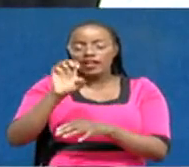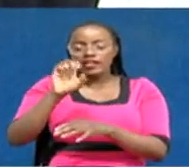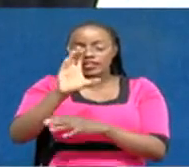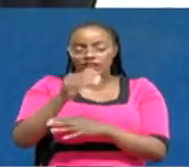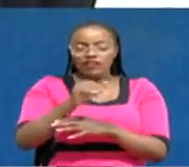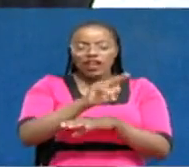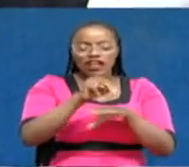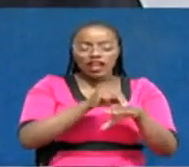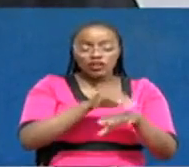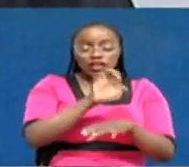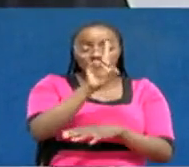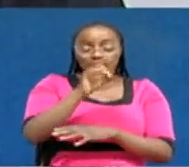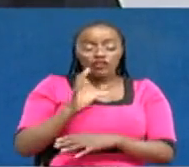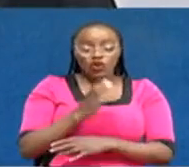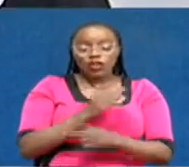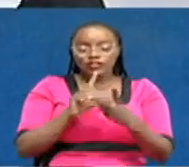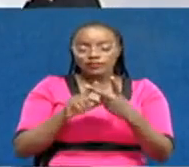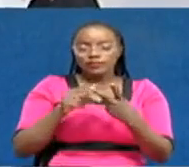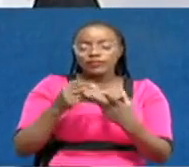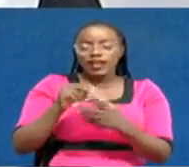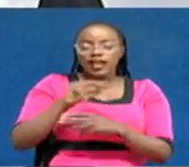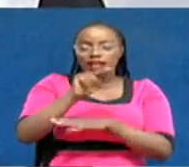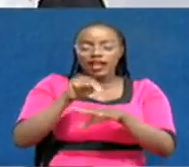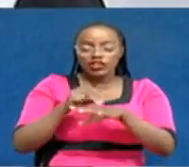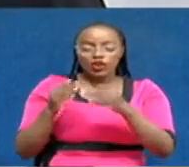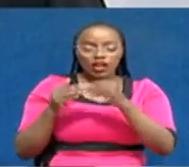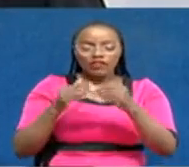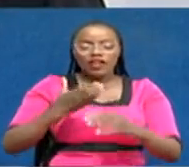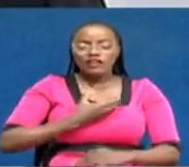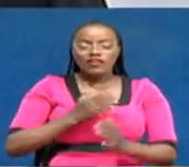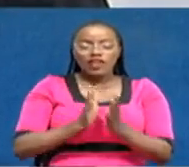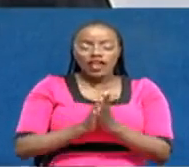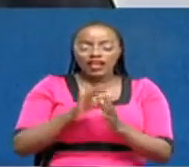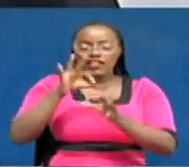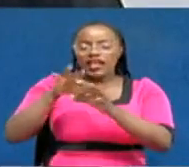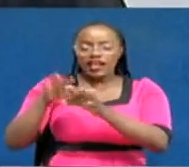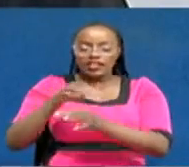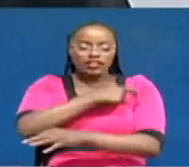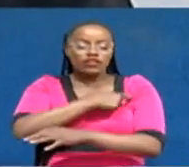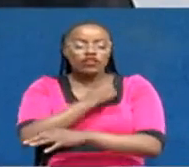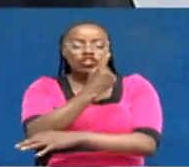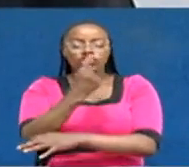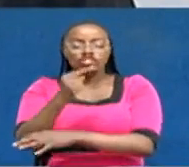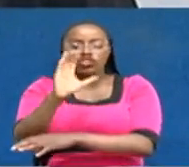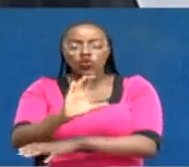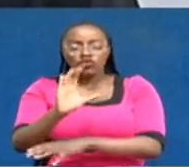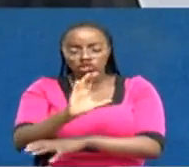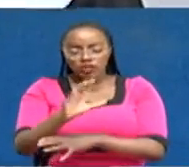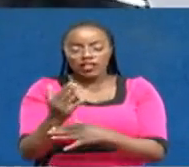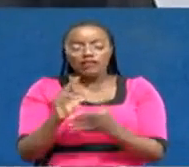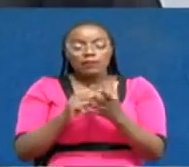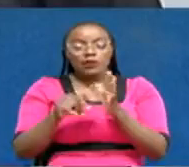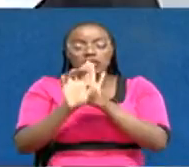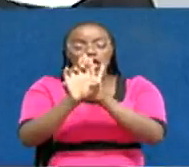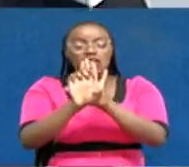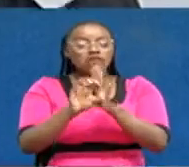that's the National Executive Committee, the National Governing Council, and elected delegates from each constituency. So here's